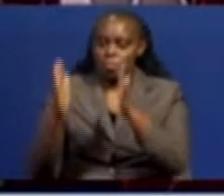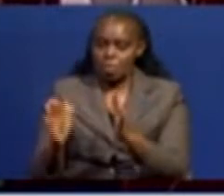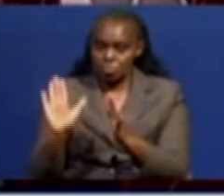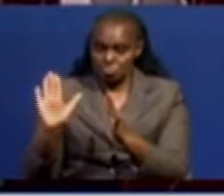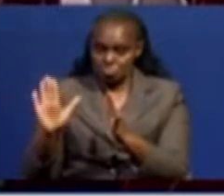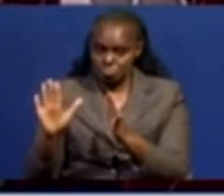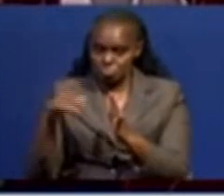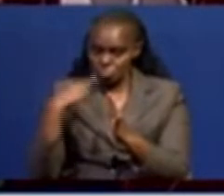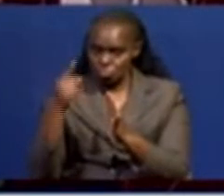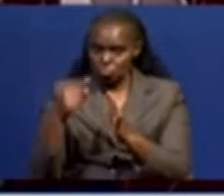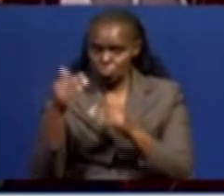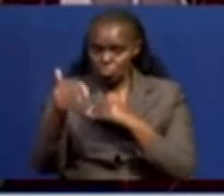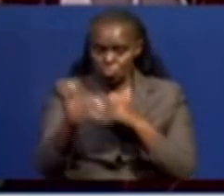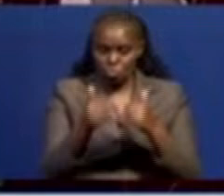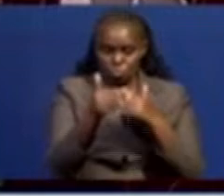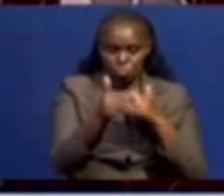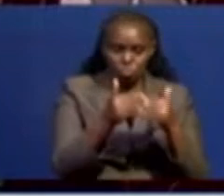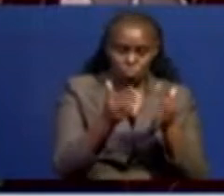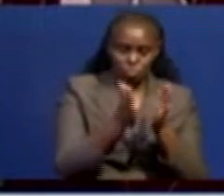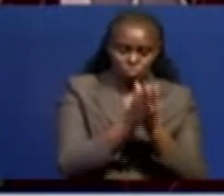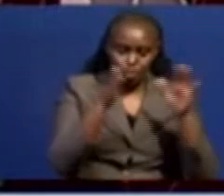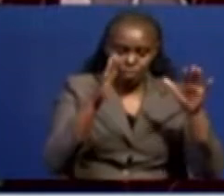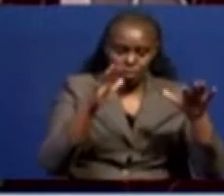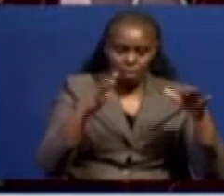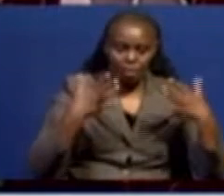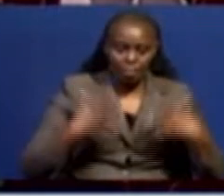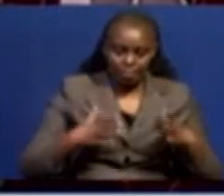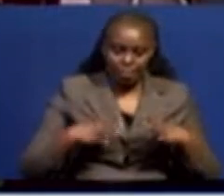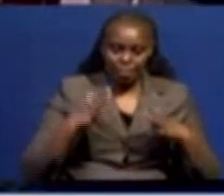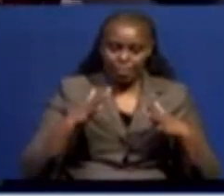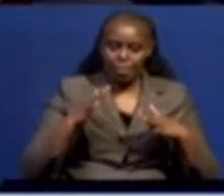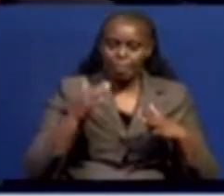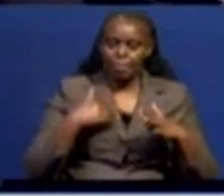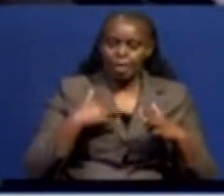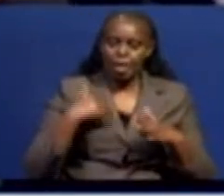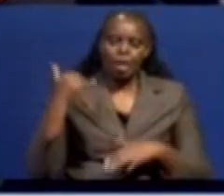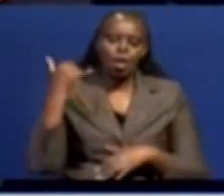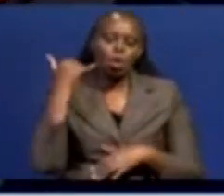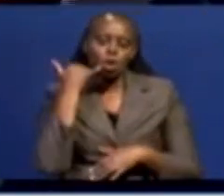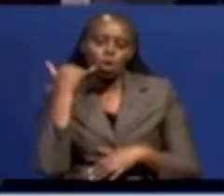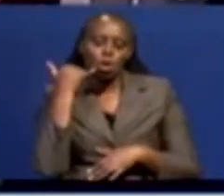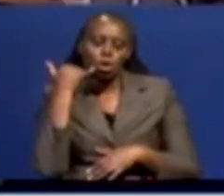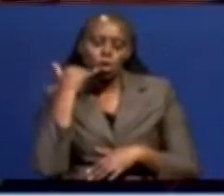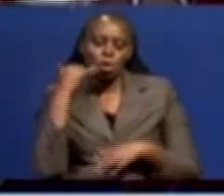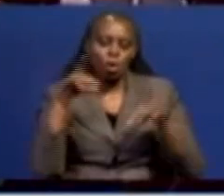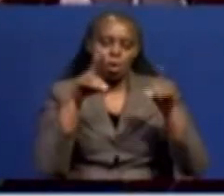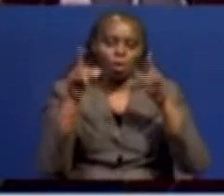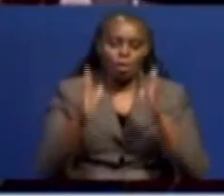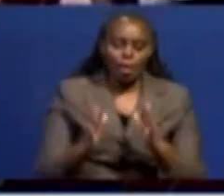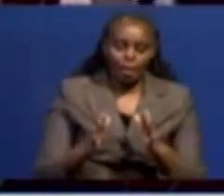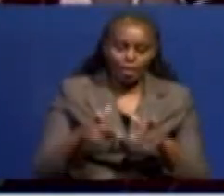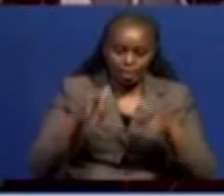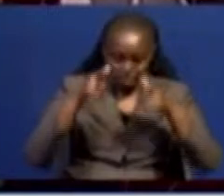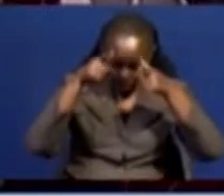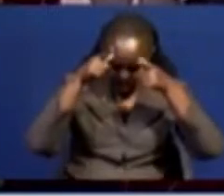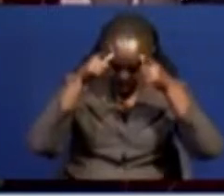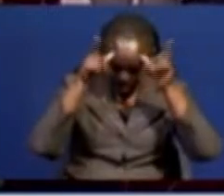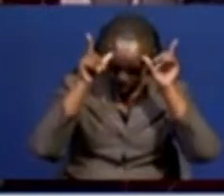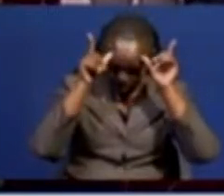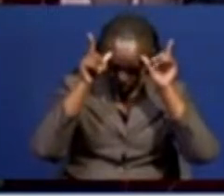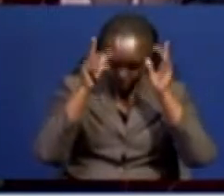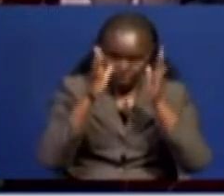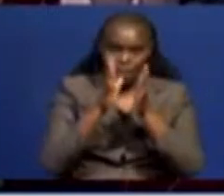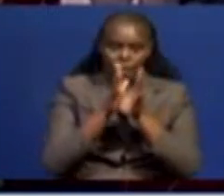a person who was very close to those people. I took an initiative. I called the director